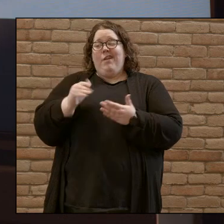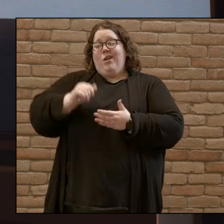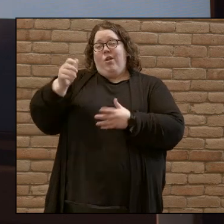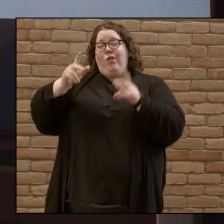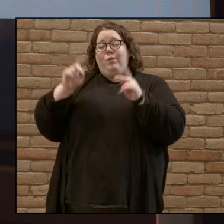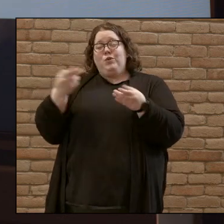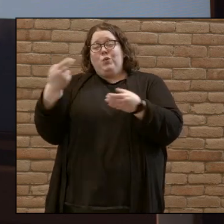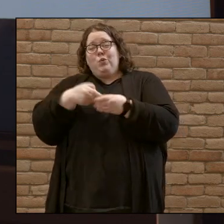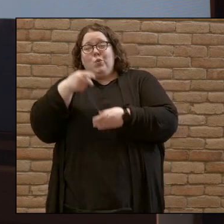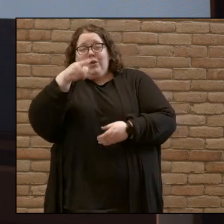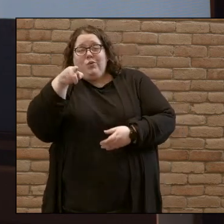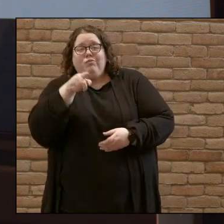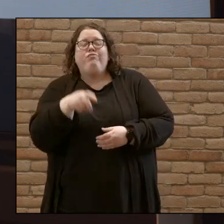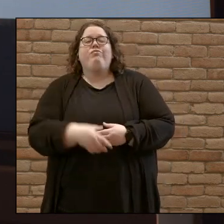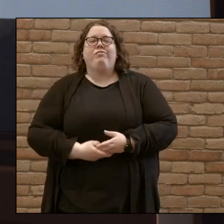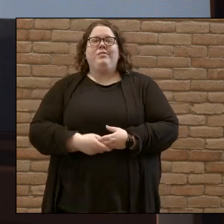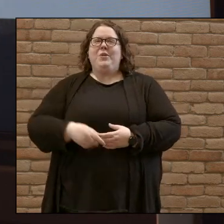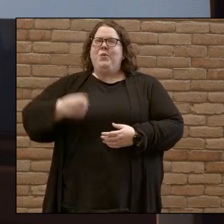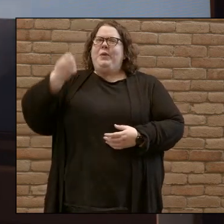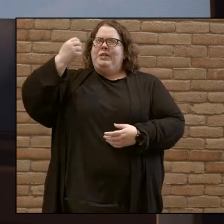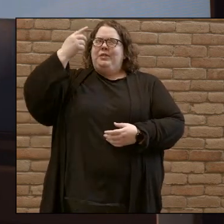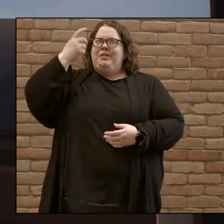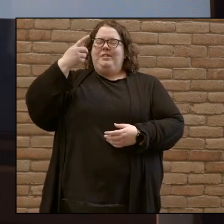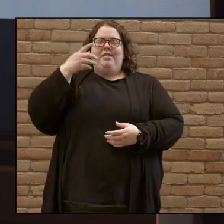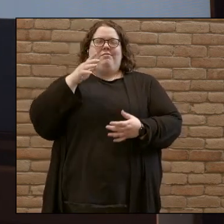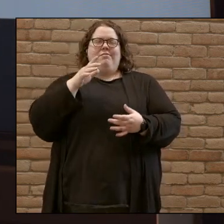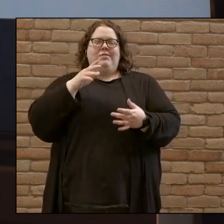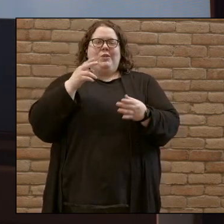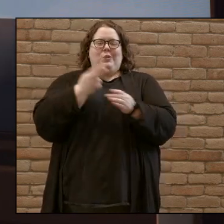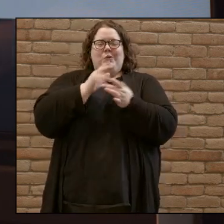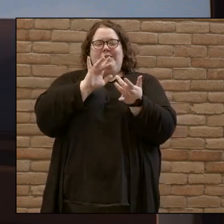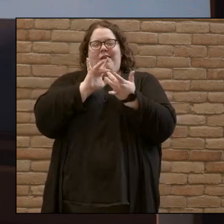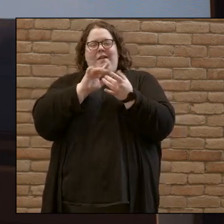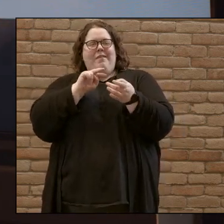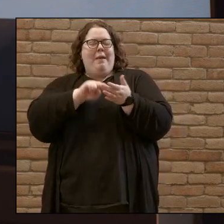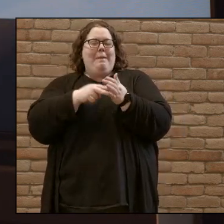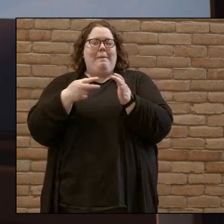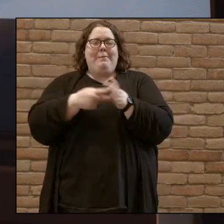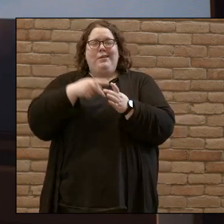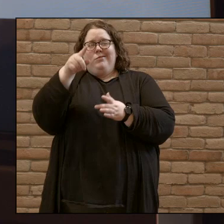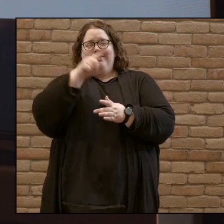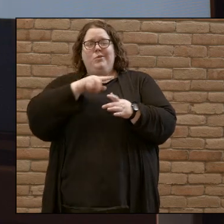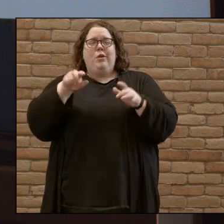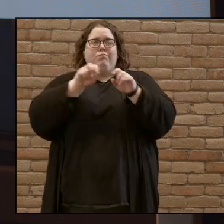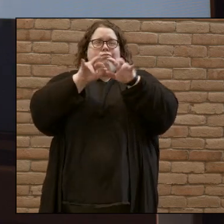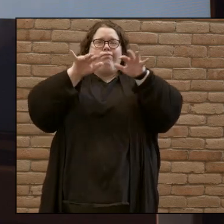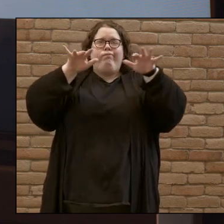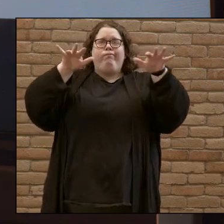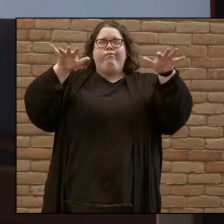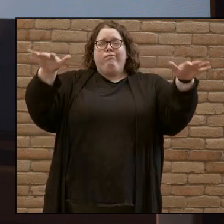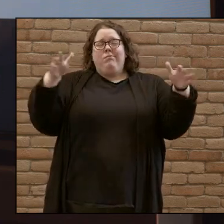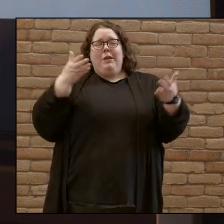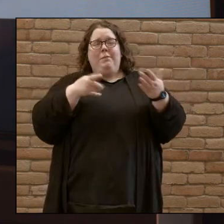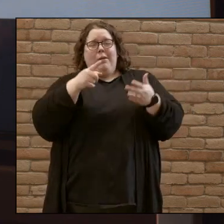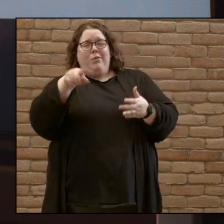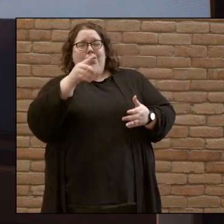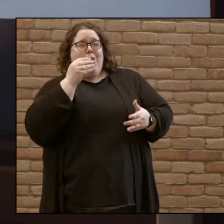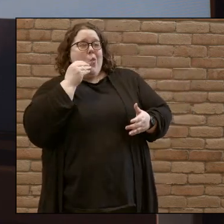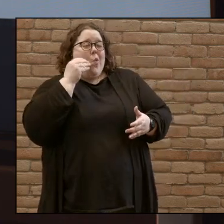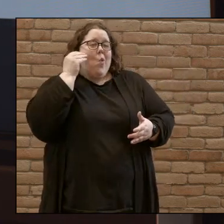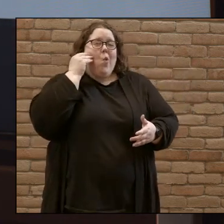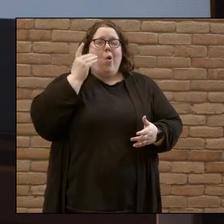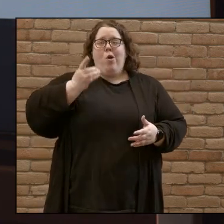this online medium, we are spread out through a lot of different places. You might be in your home, in your dorm room, anywhere else, watching on your